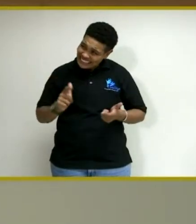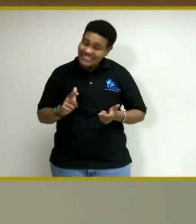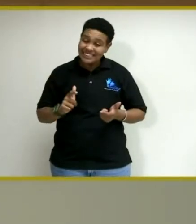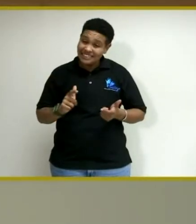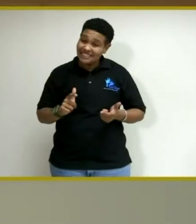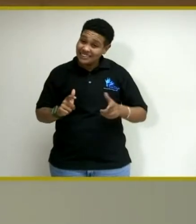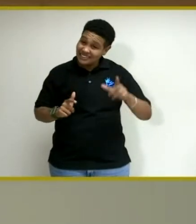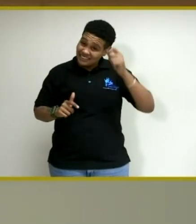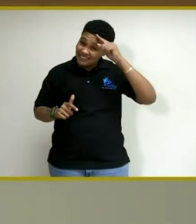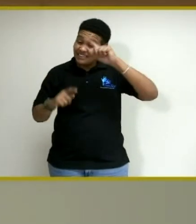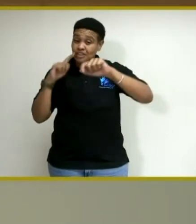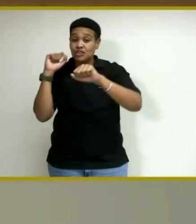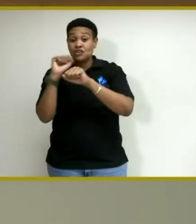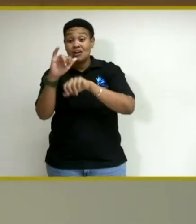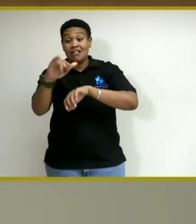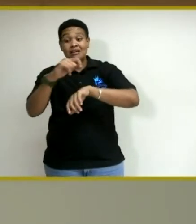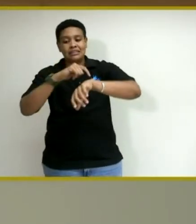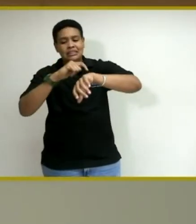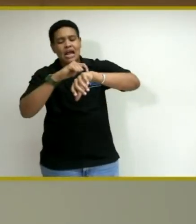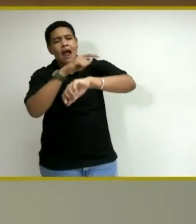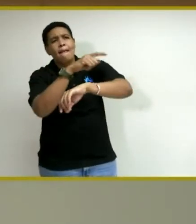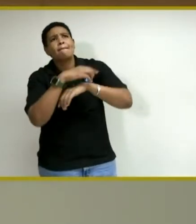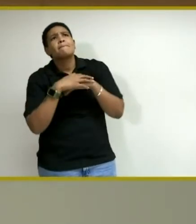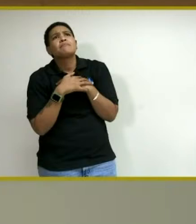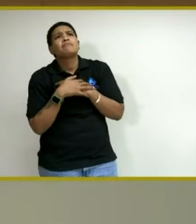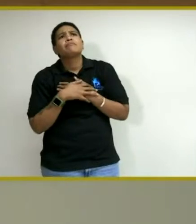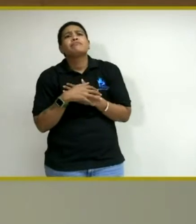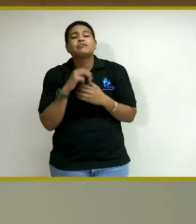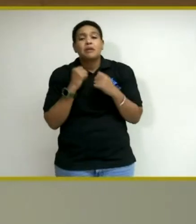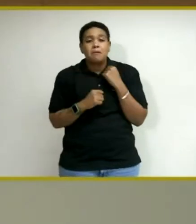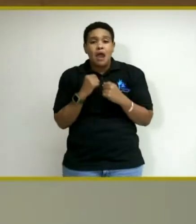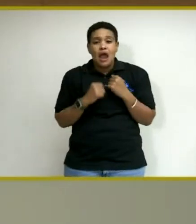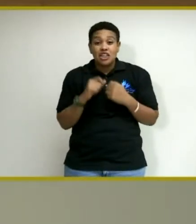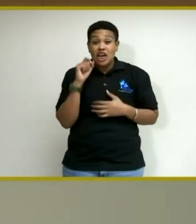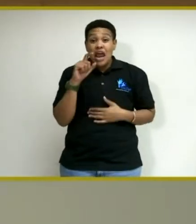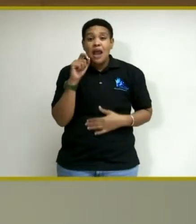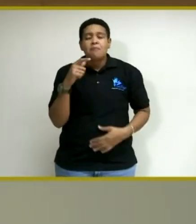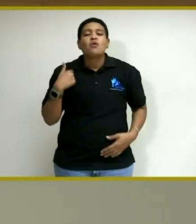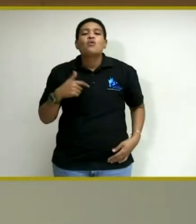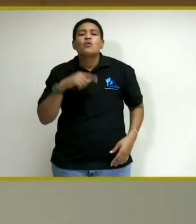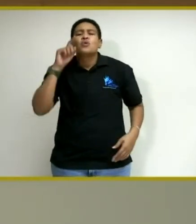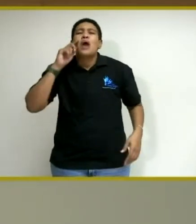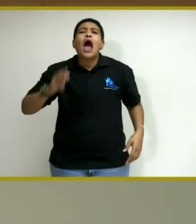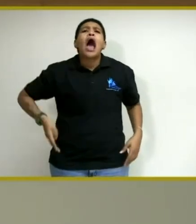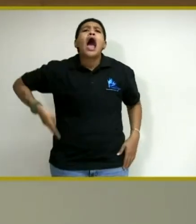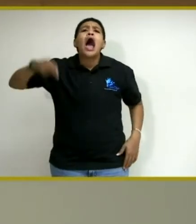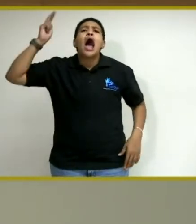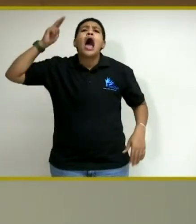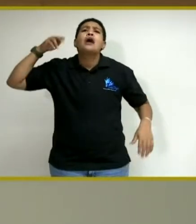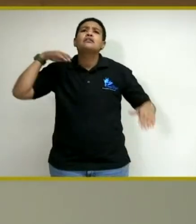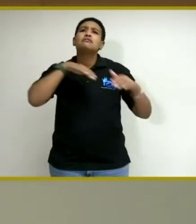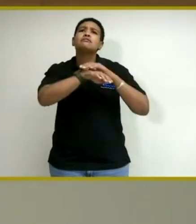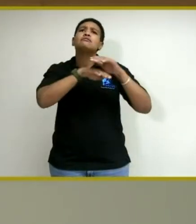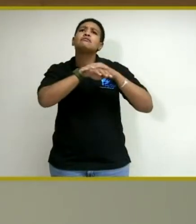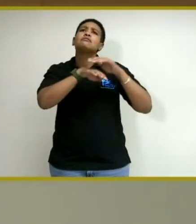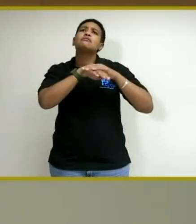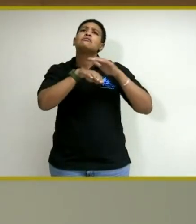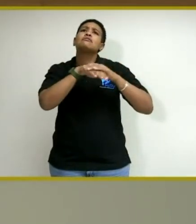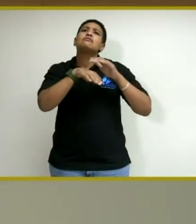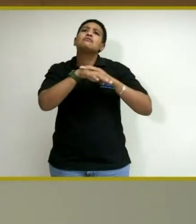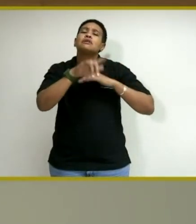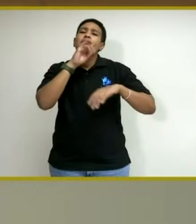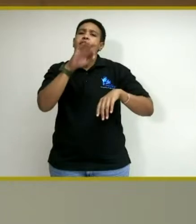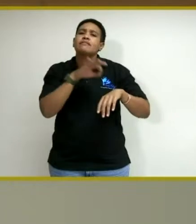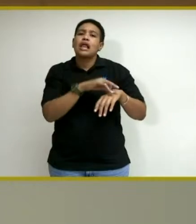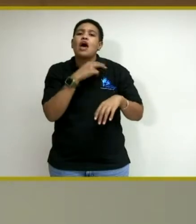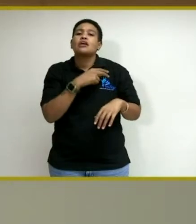But certainly at the time, March, April, we were at very high occupancies of those field hospitals.